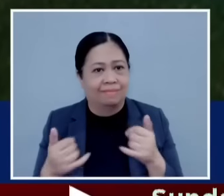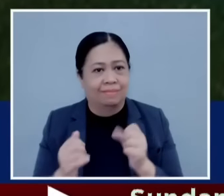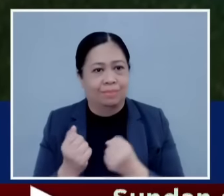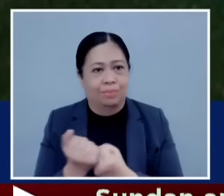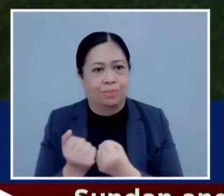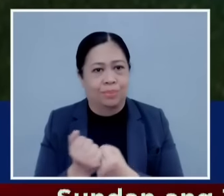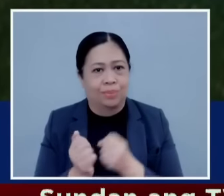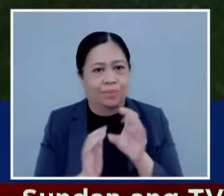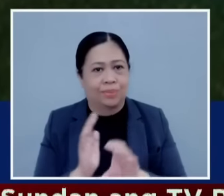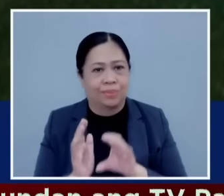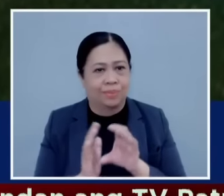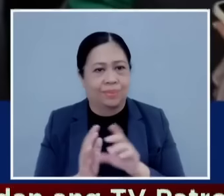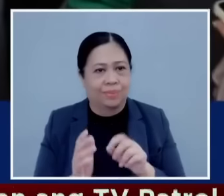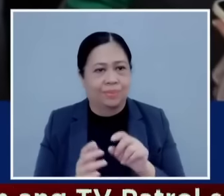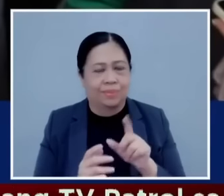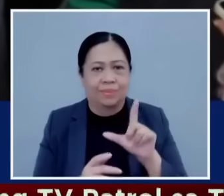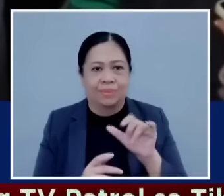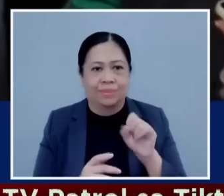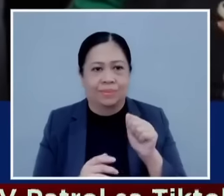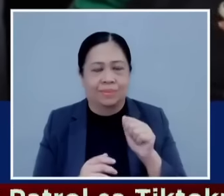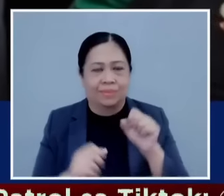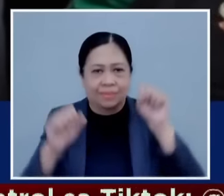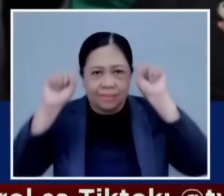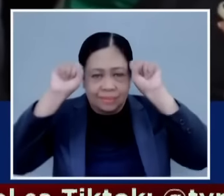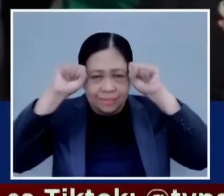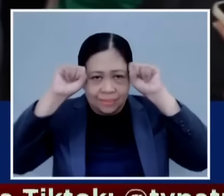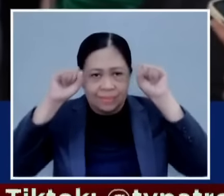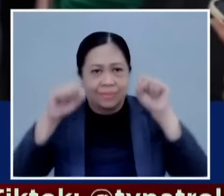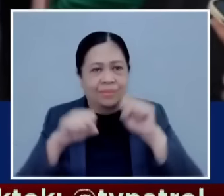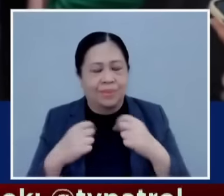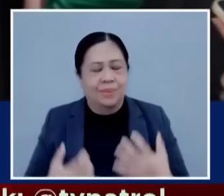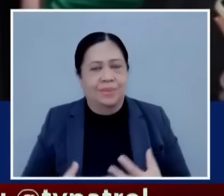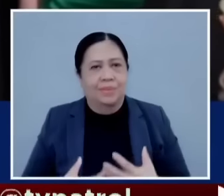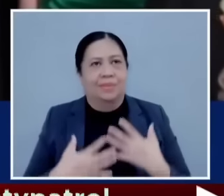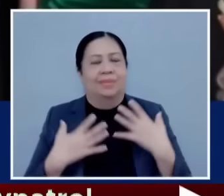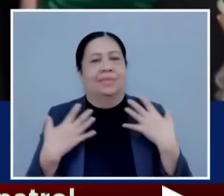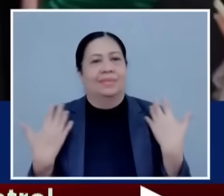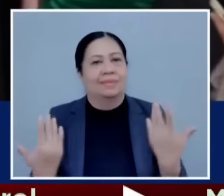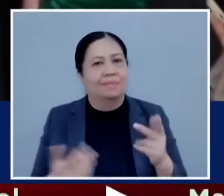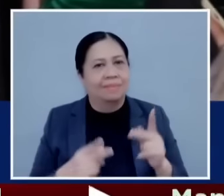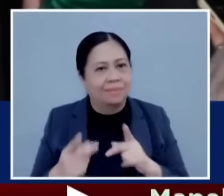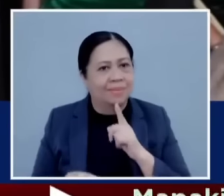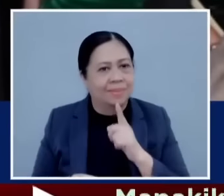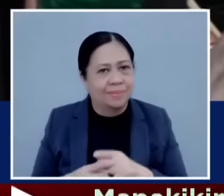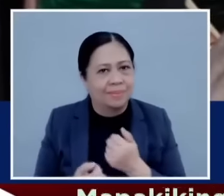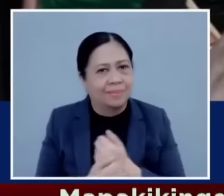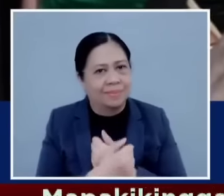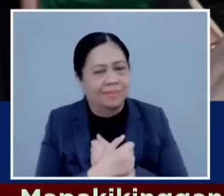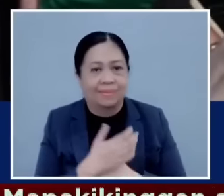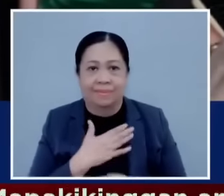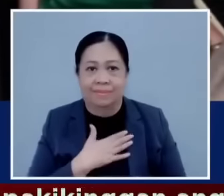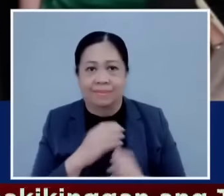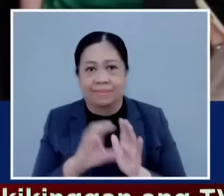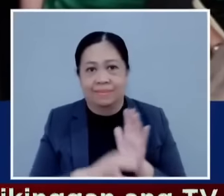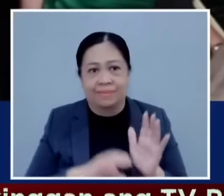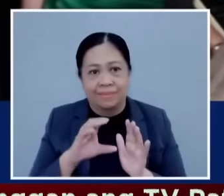character obviously in Lisa Frankenstein and it's just so overwhelming to hear that people really love my character